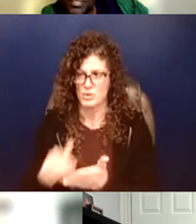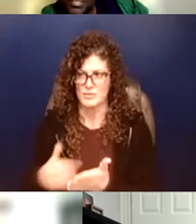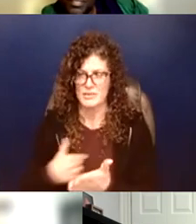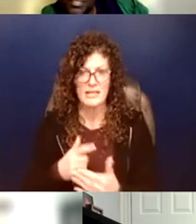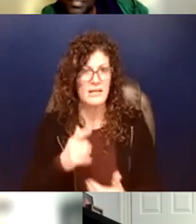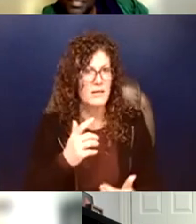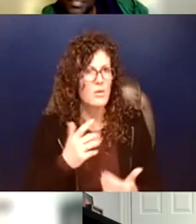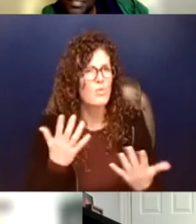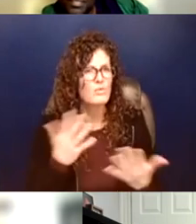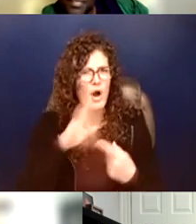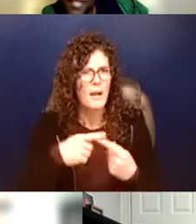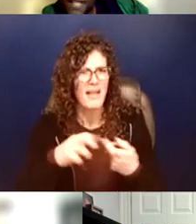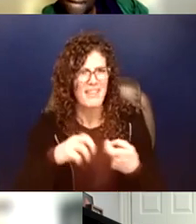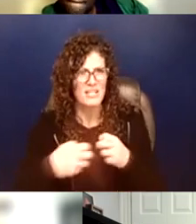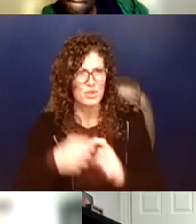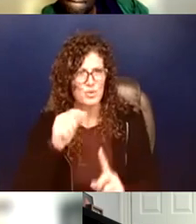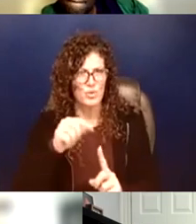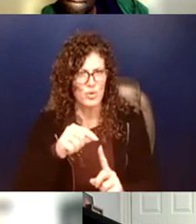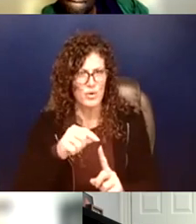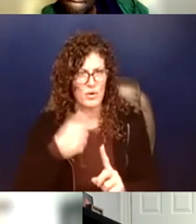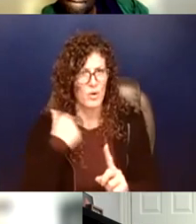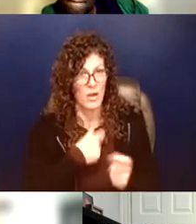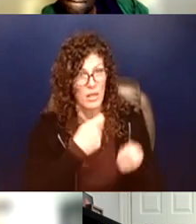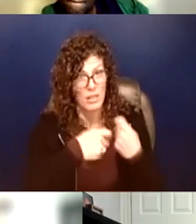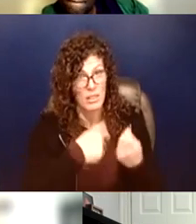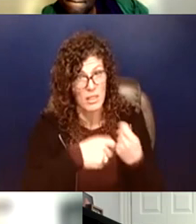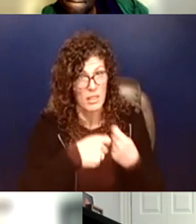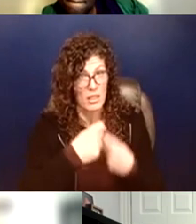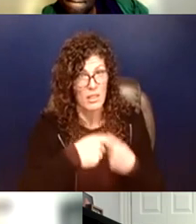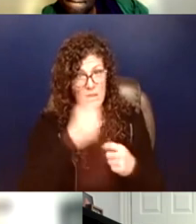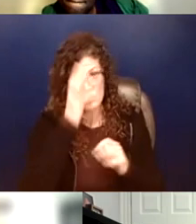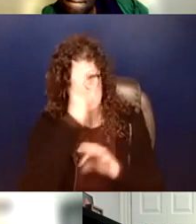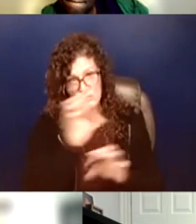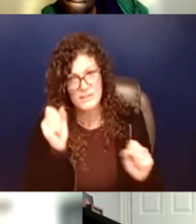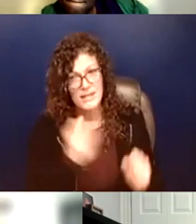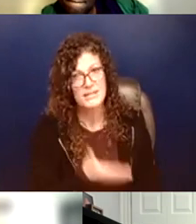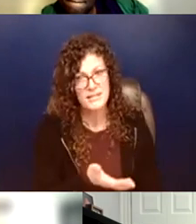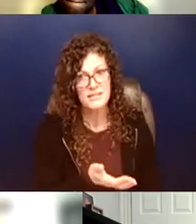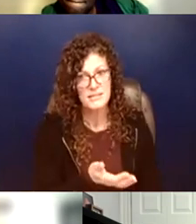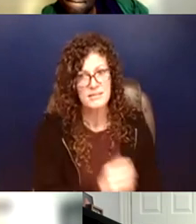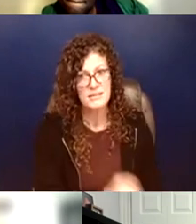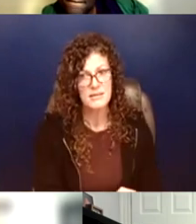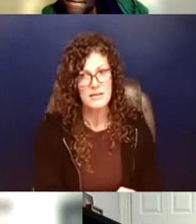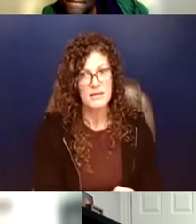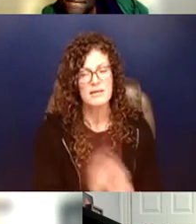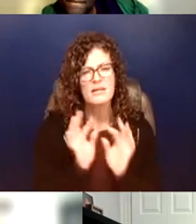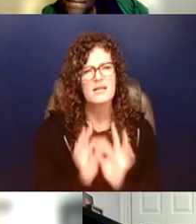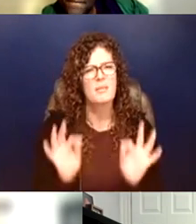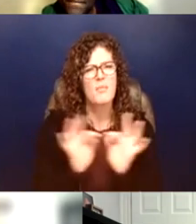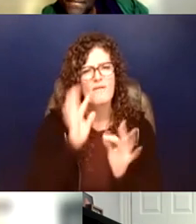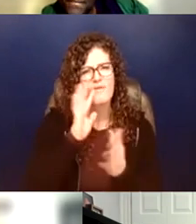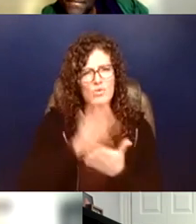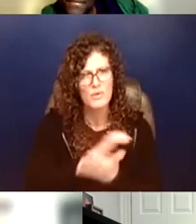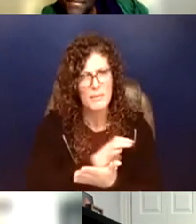real issue that we're having at BPS, where we have a high turnover of superintendents. I think it's important for the school